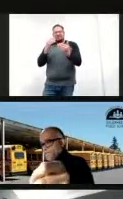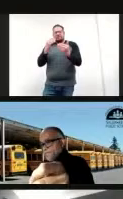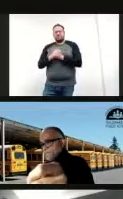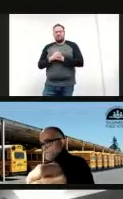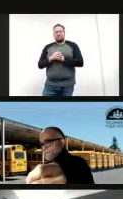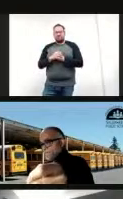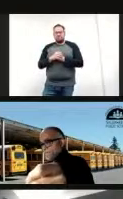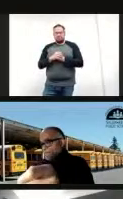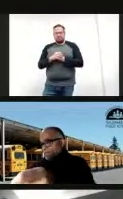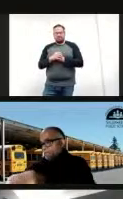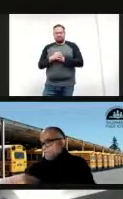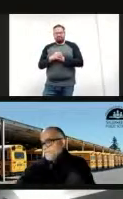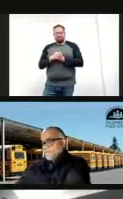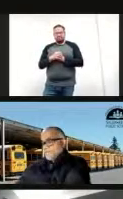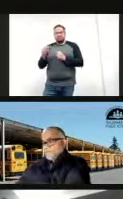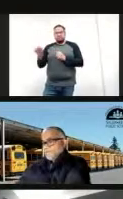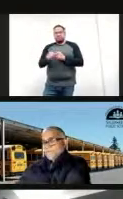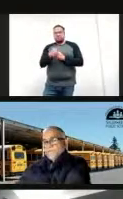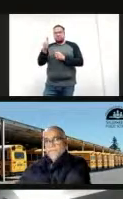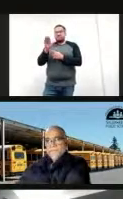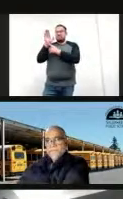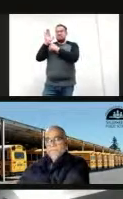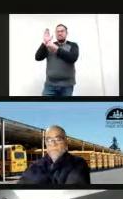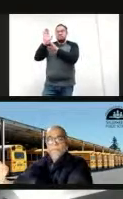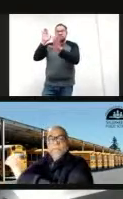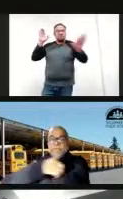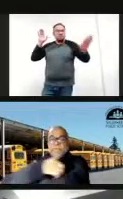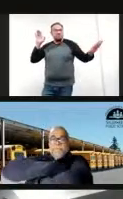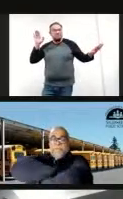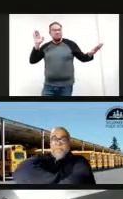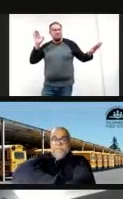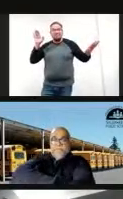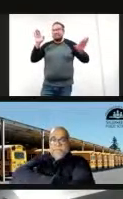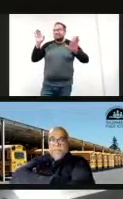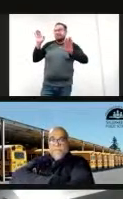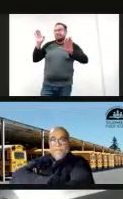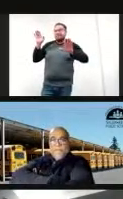Schundegger. Are there any other hands up?